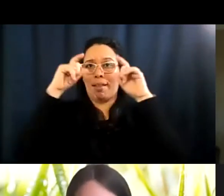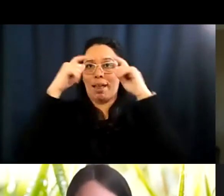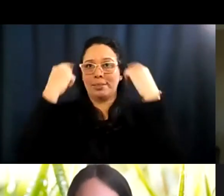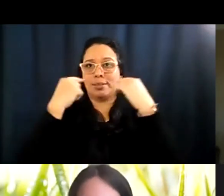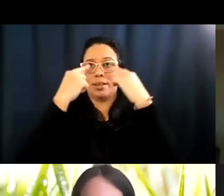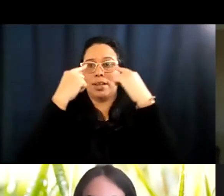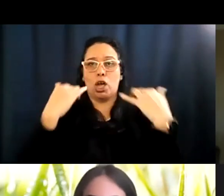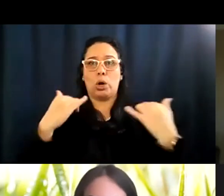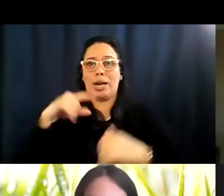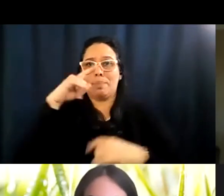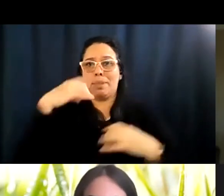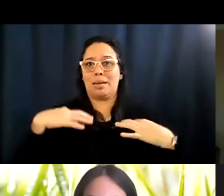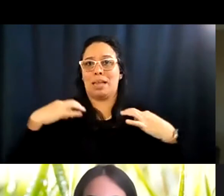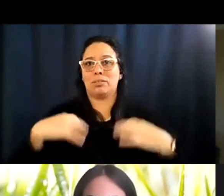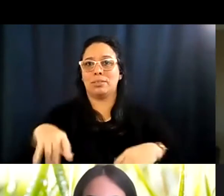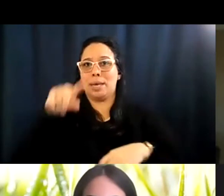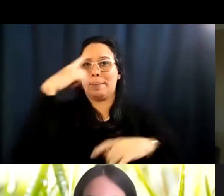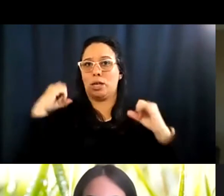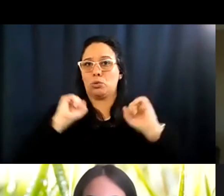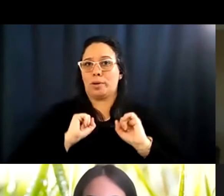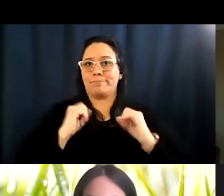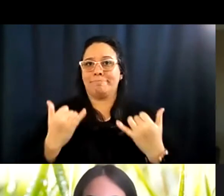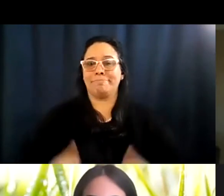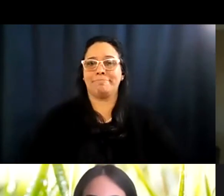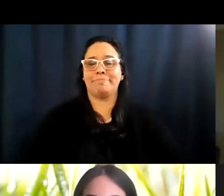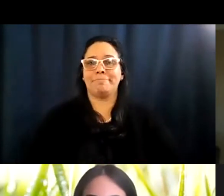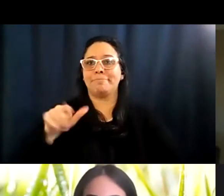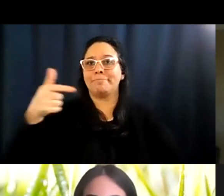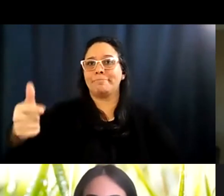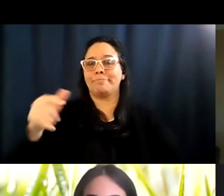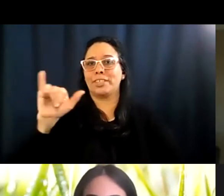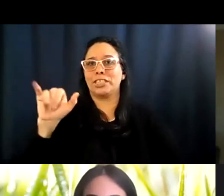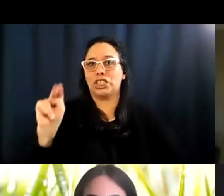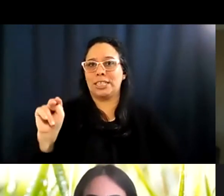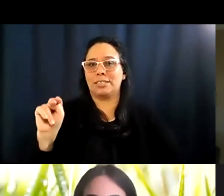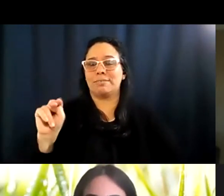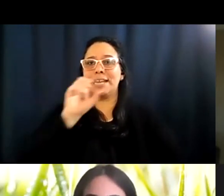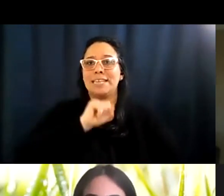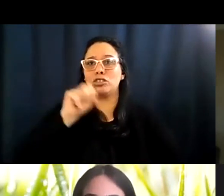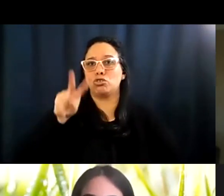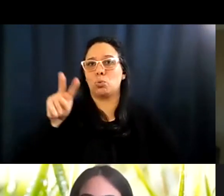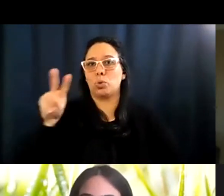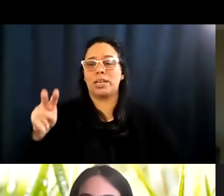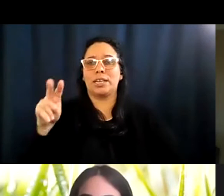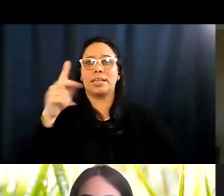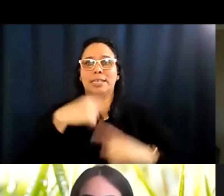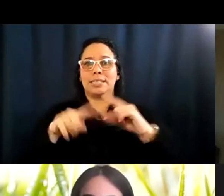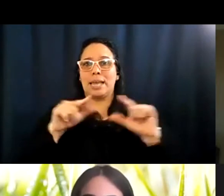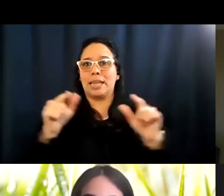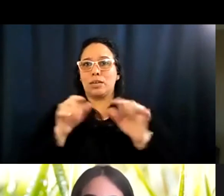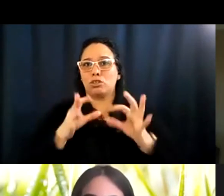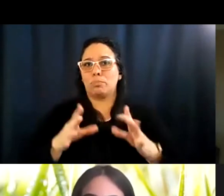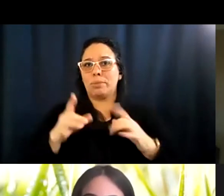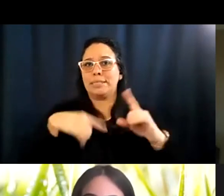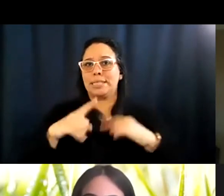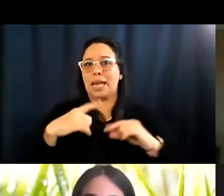a black blouse and a black sweater. For Jason's bio, Jason is a 22-year-old sign language interpreter who has been signing for almost